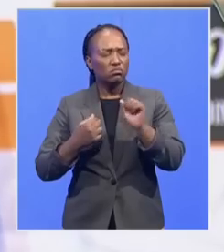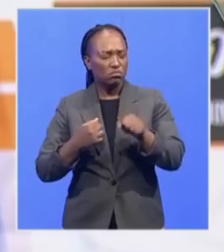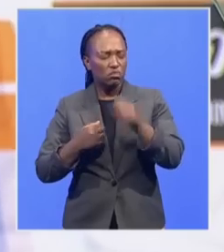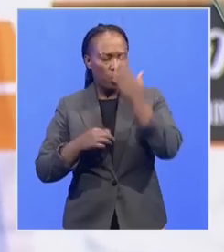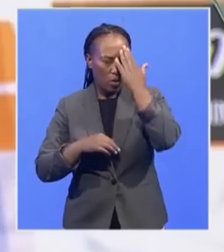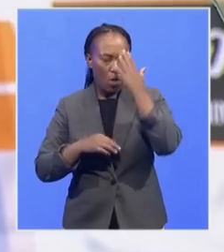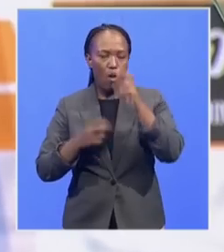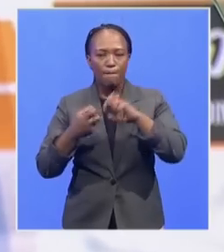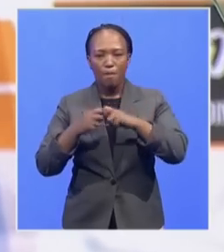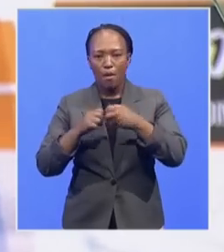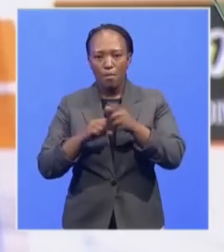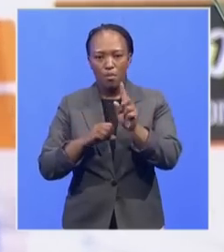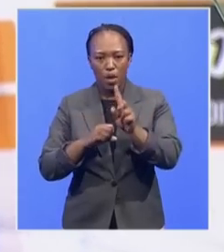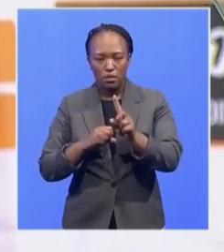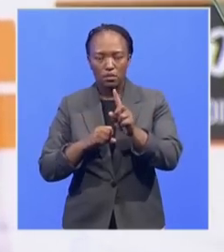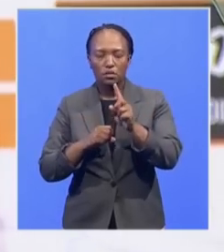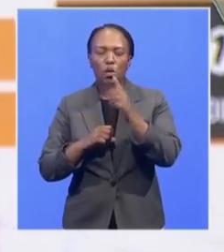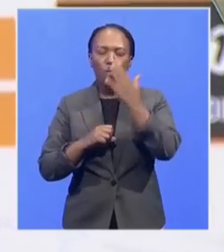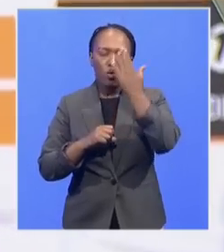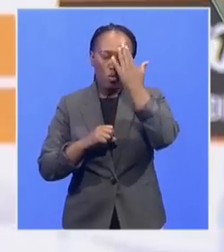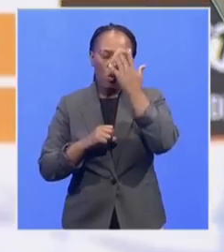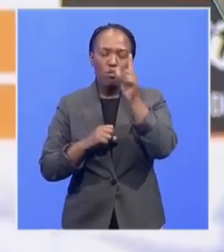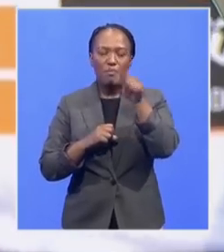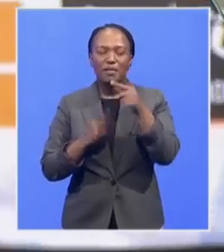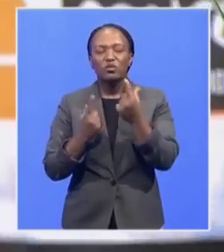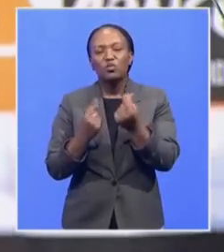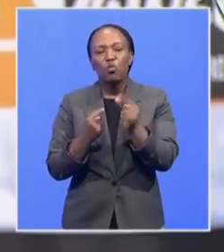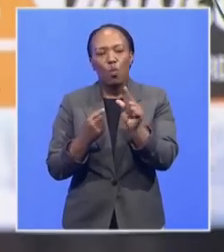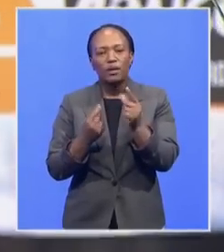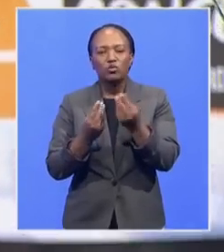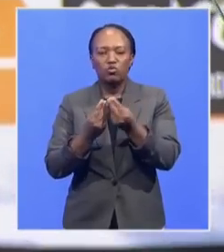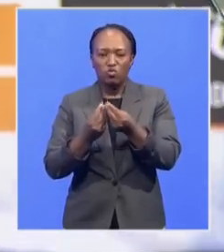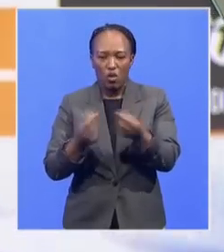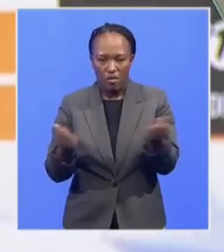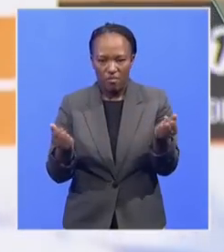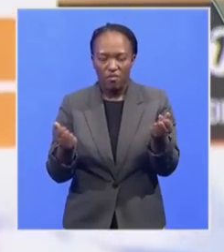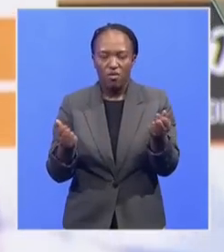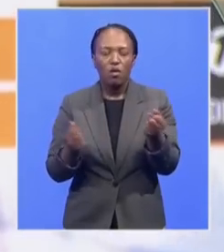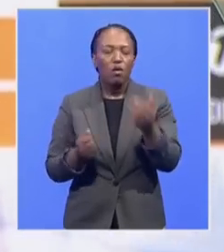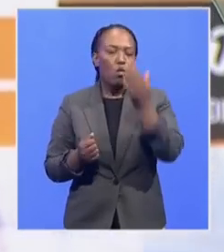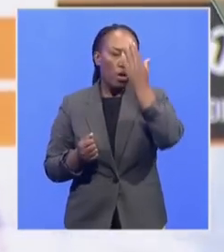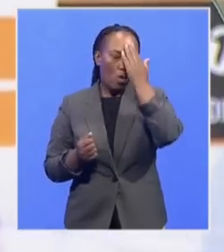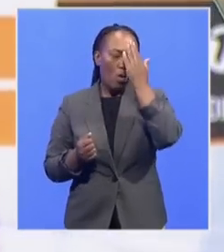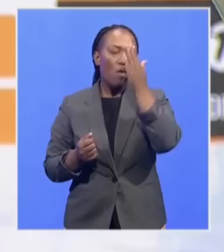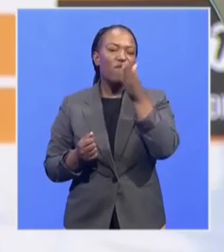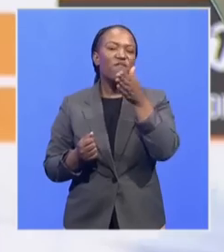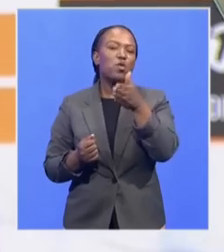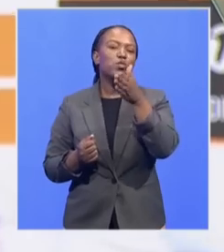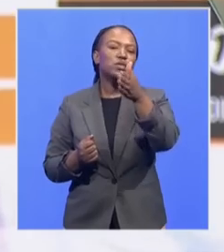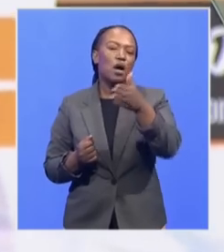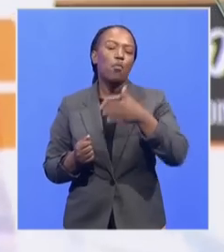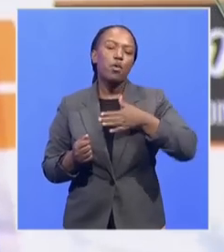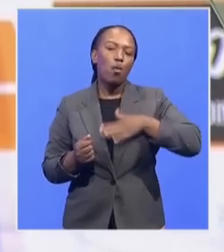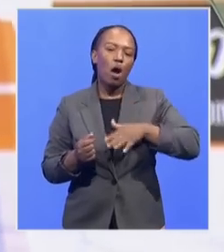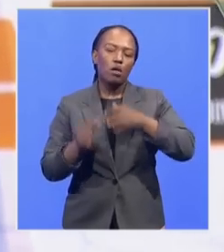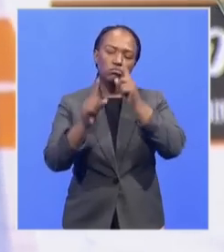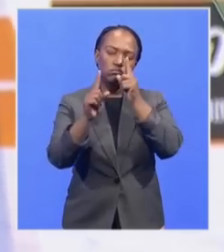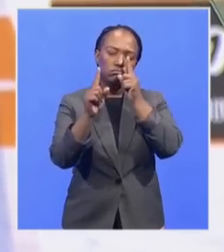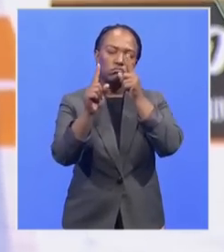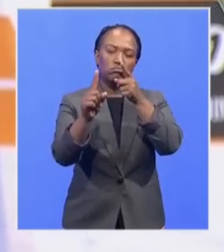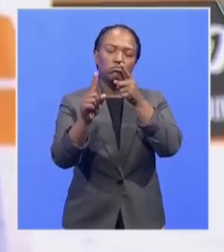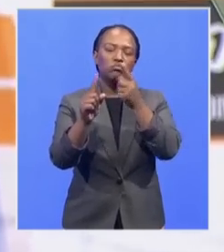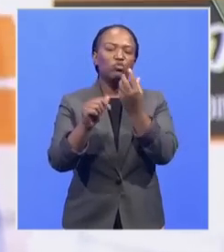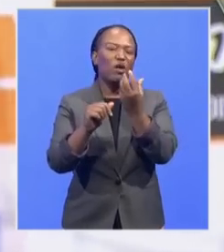know what we have to do to solve the problems, and we know what future we want to have.